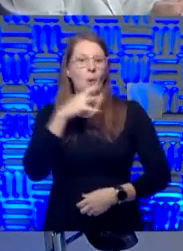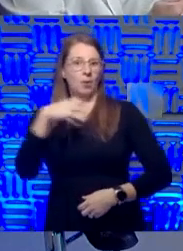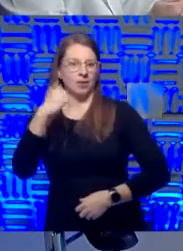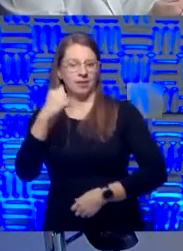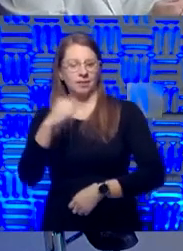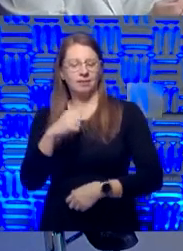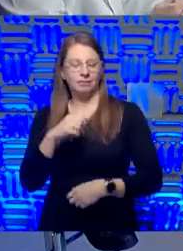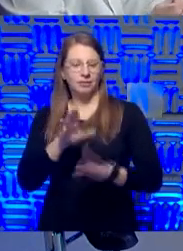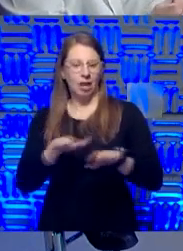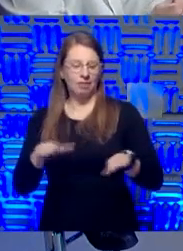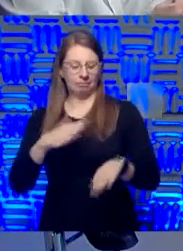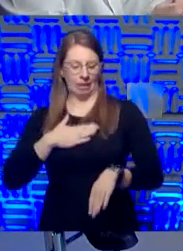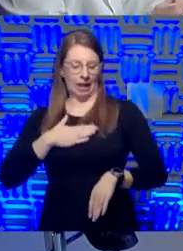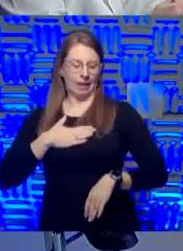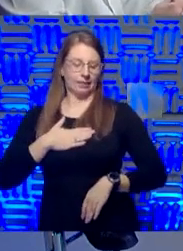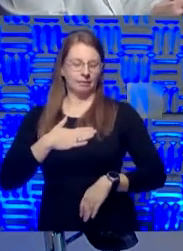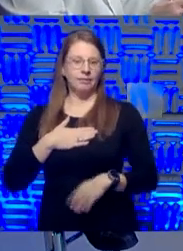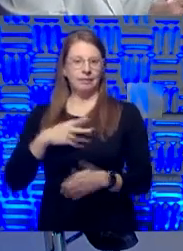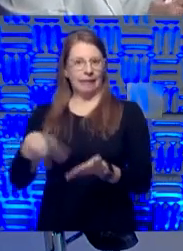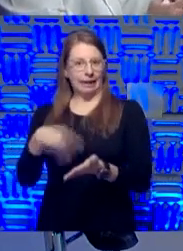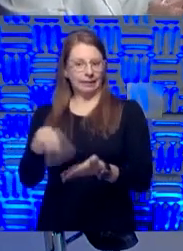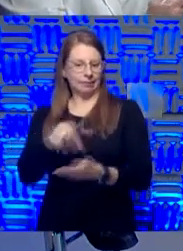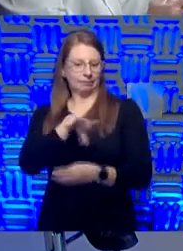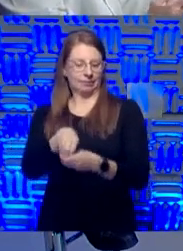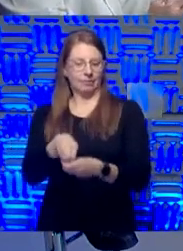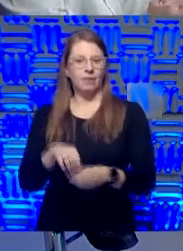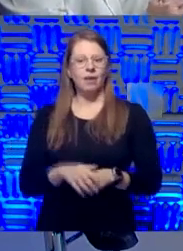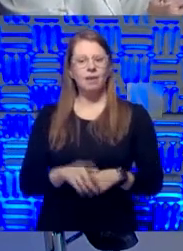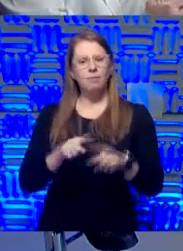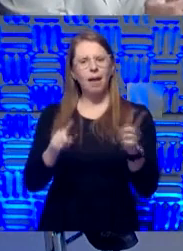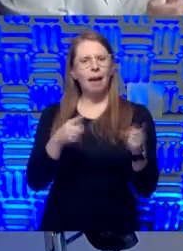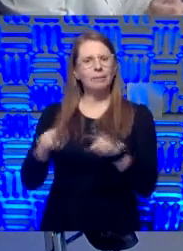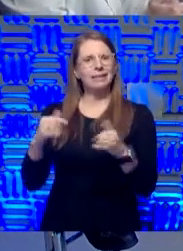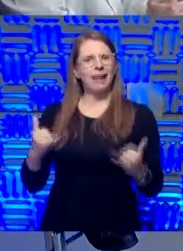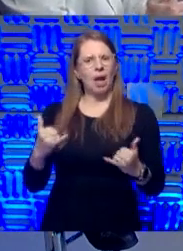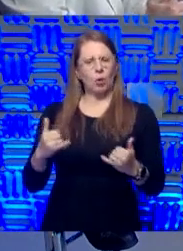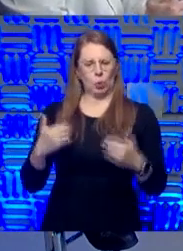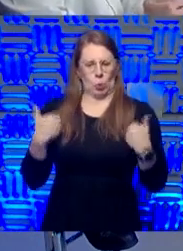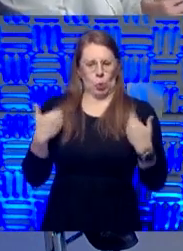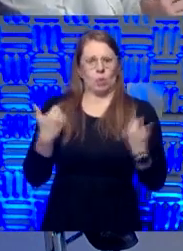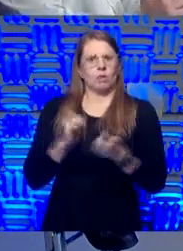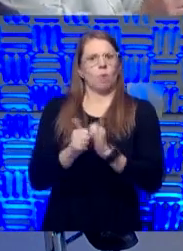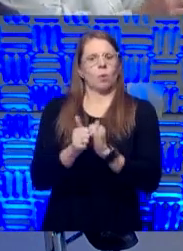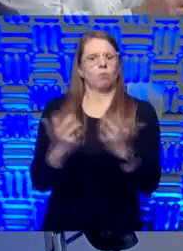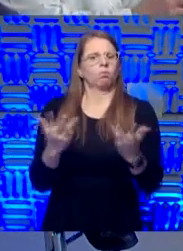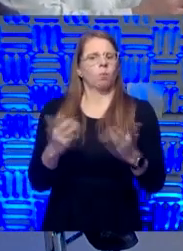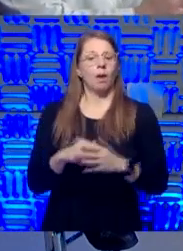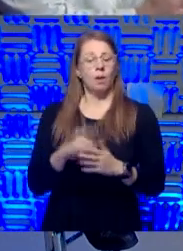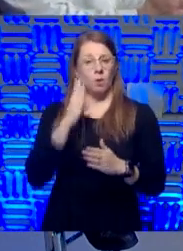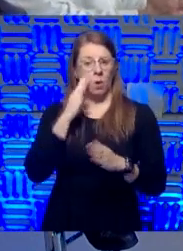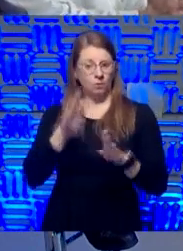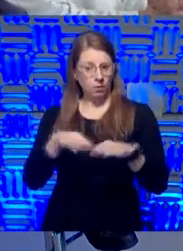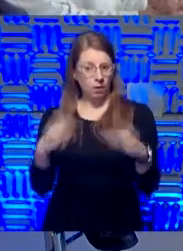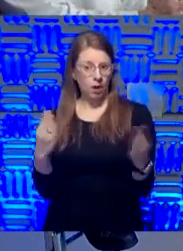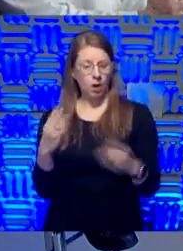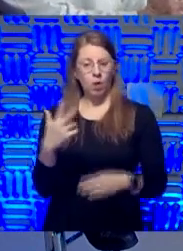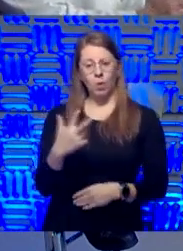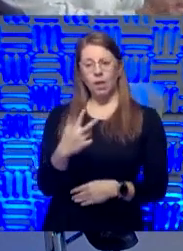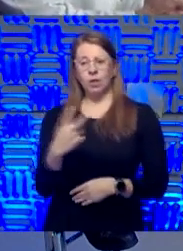dancer. Talk to us a little bit about what's going on now with youth sports. We know that things are opening back up. We know there's a 3-2